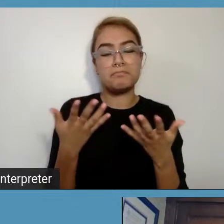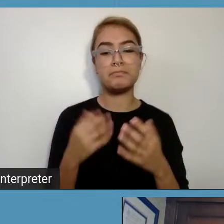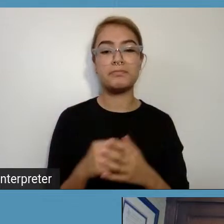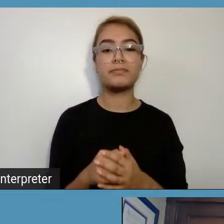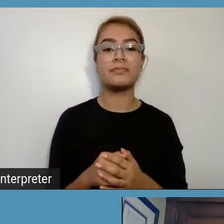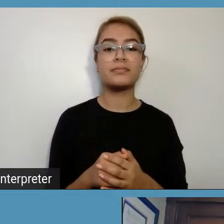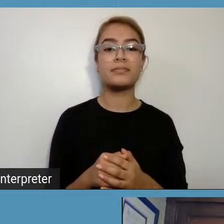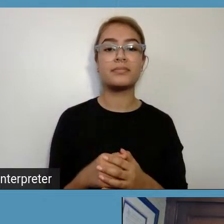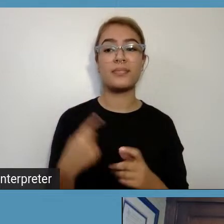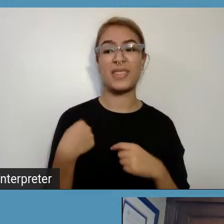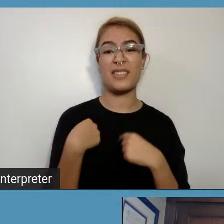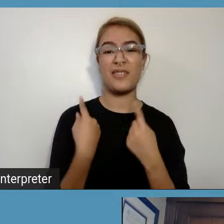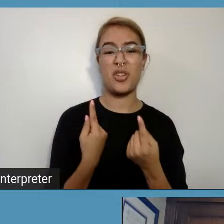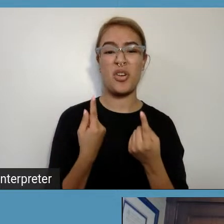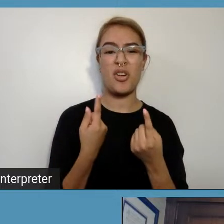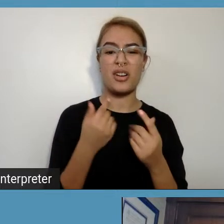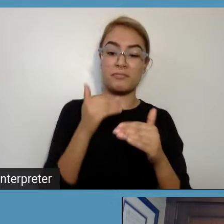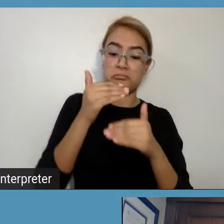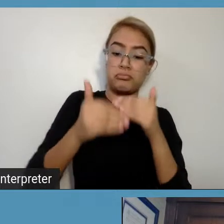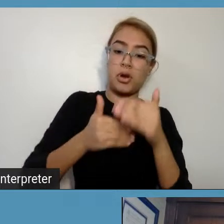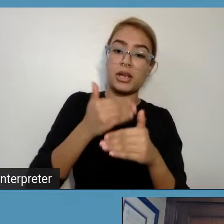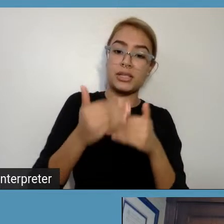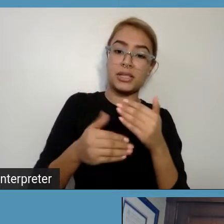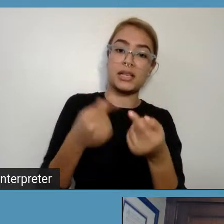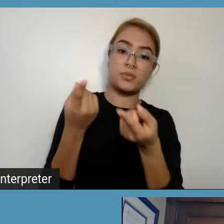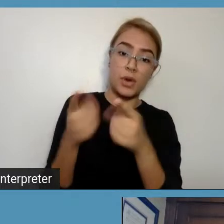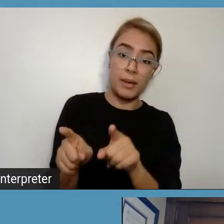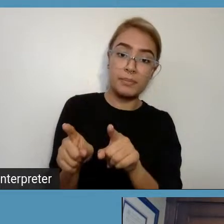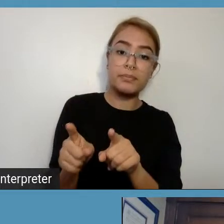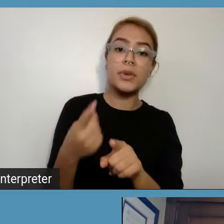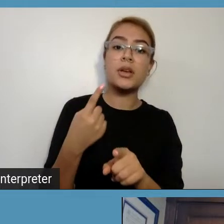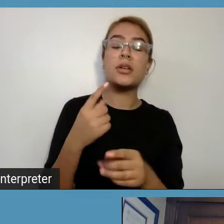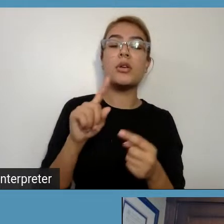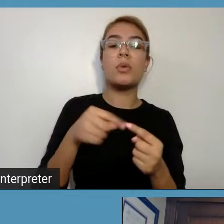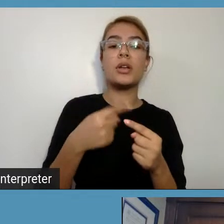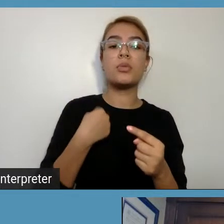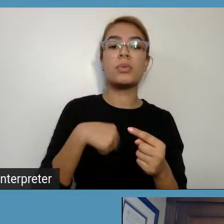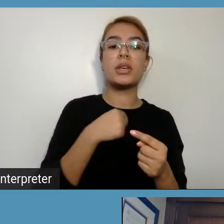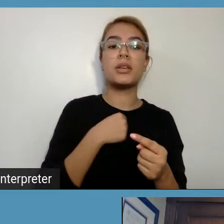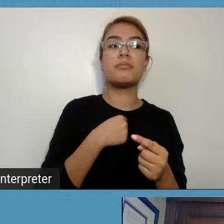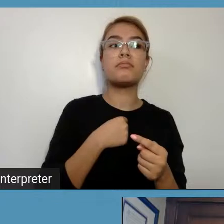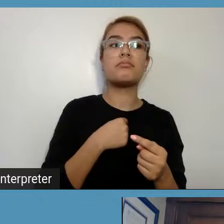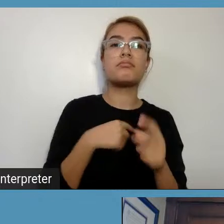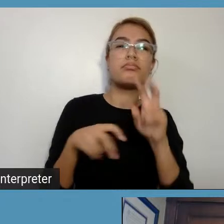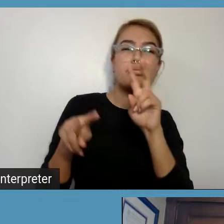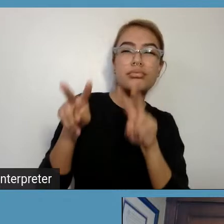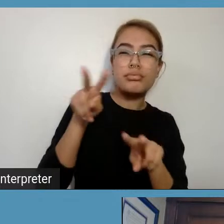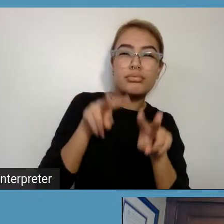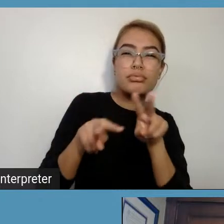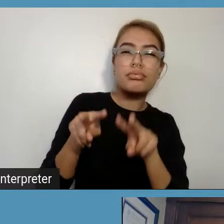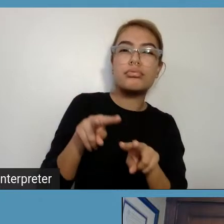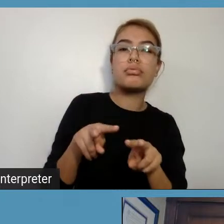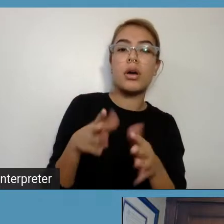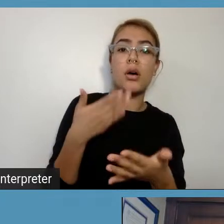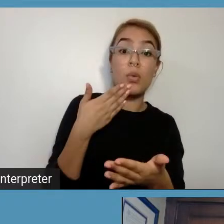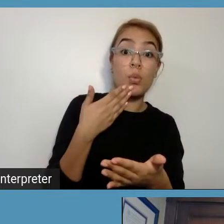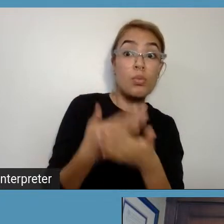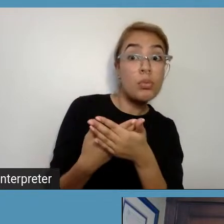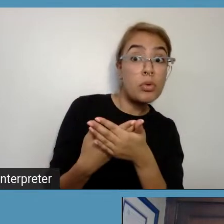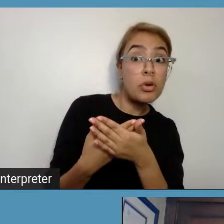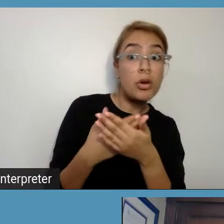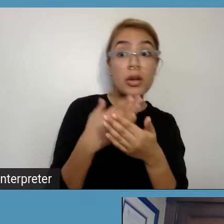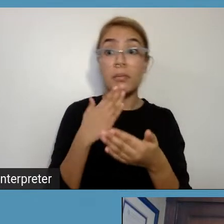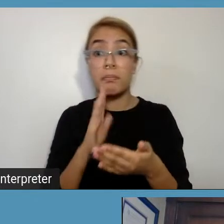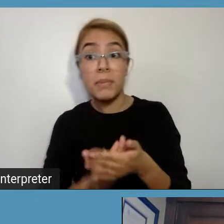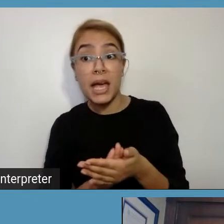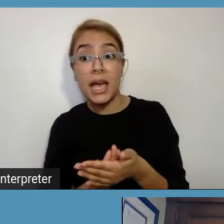But as far as our process goes, we once we figure out what works, it's like the whole like